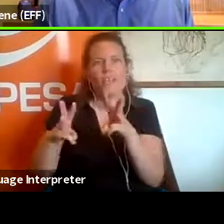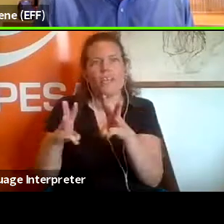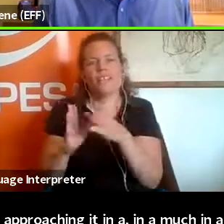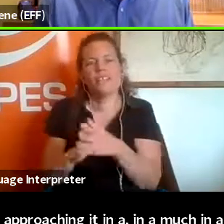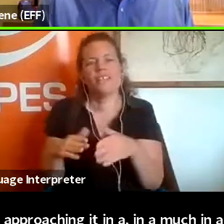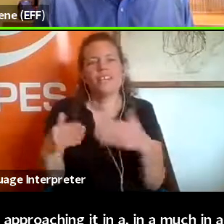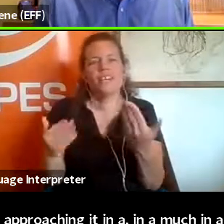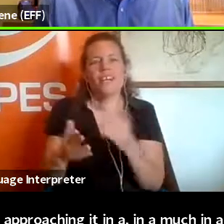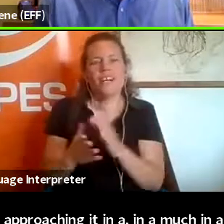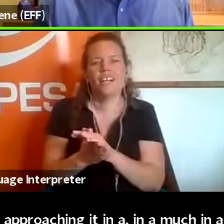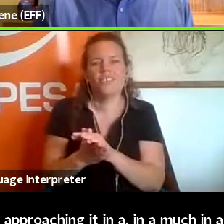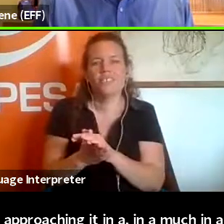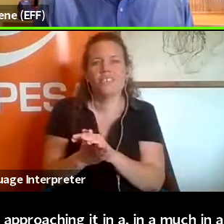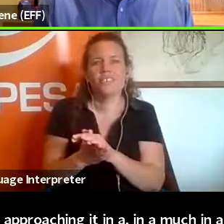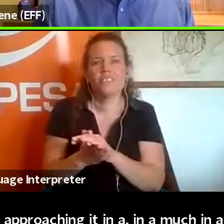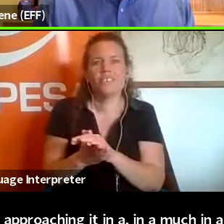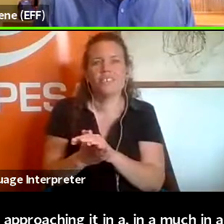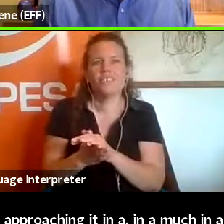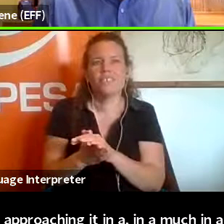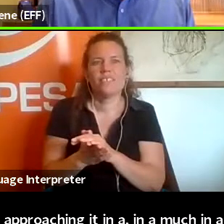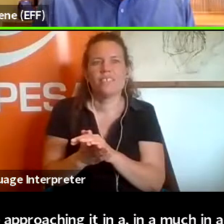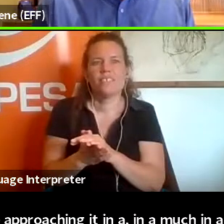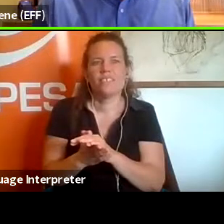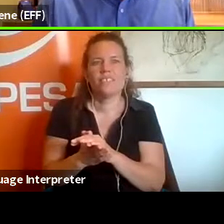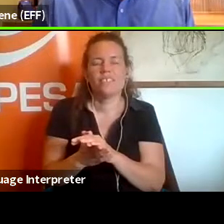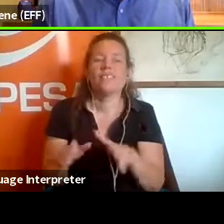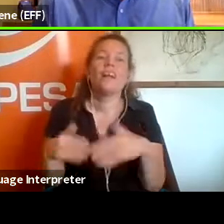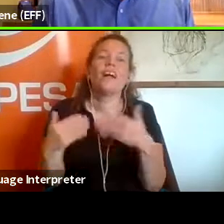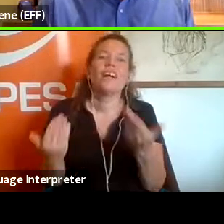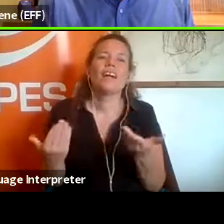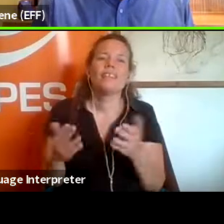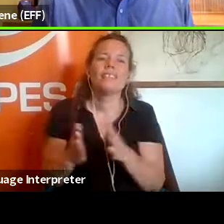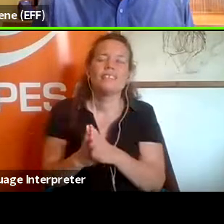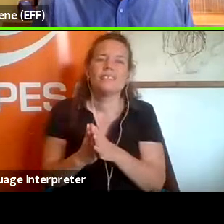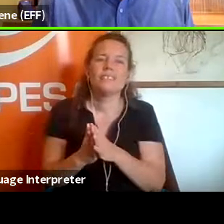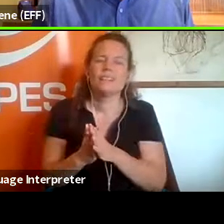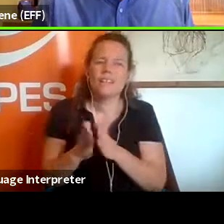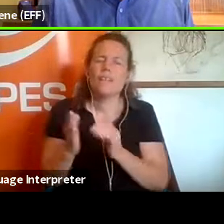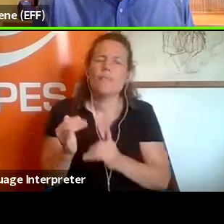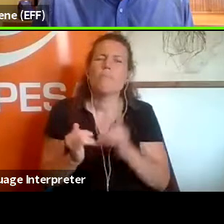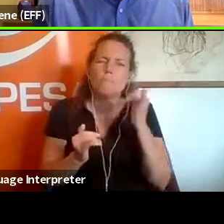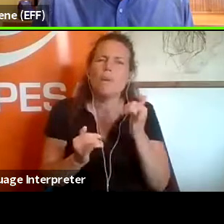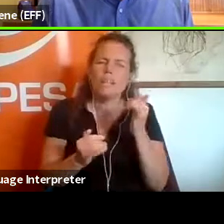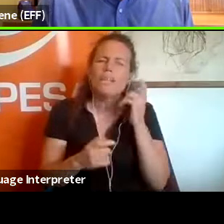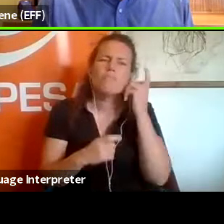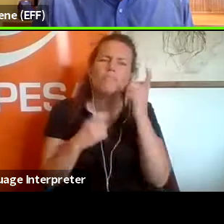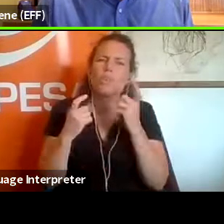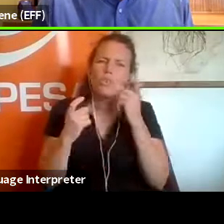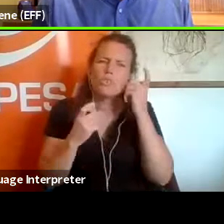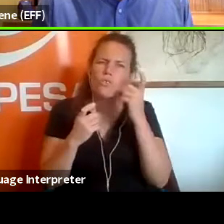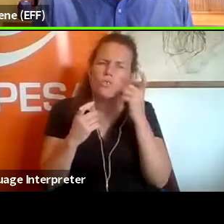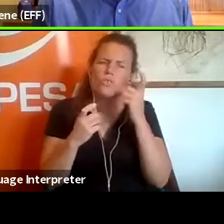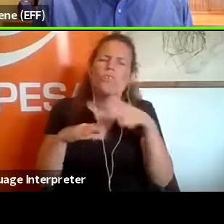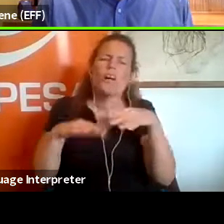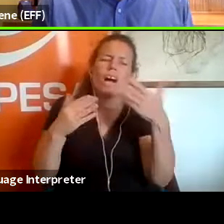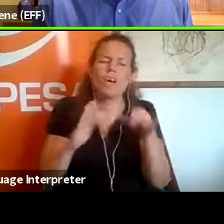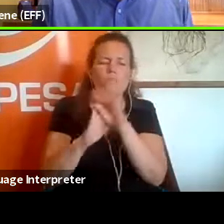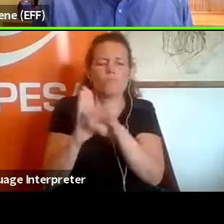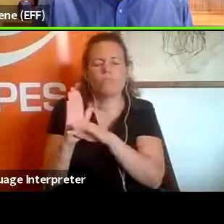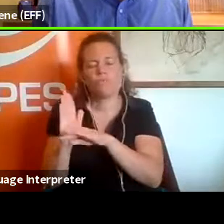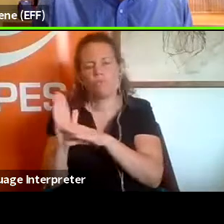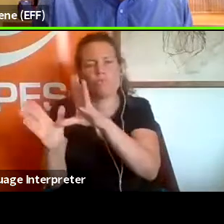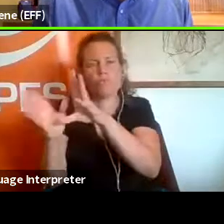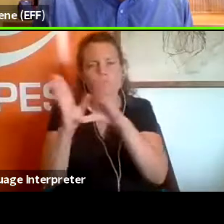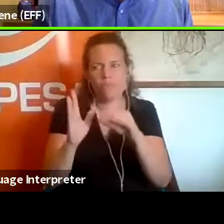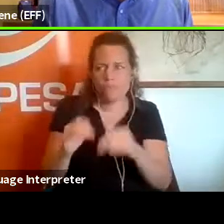And there are a lot of concerns with taking the principles, which are in some ways very high level